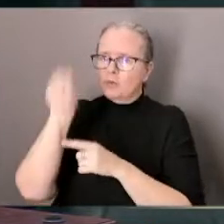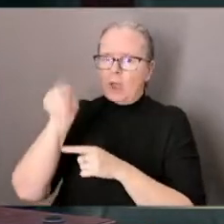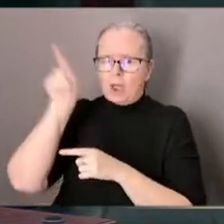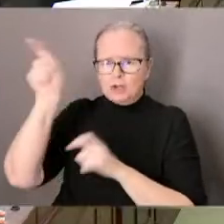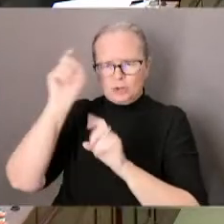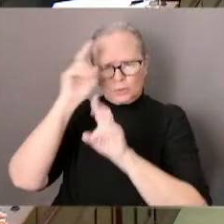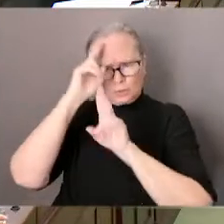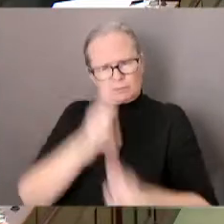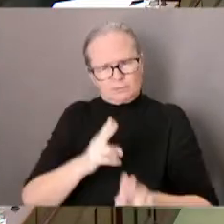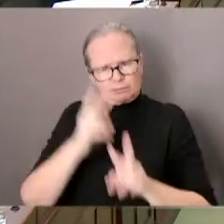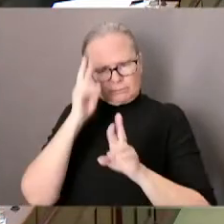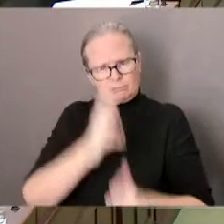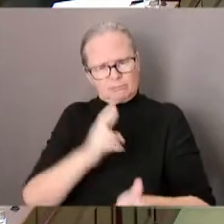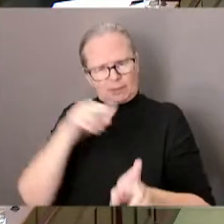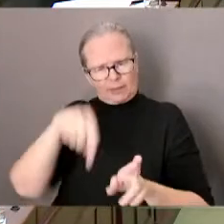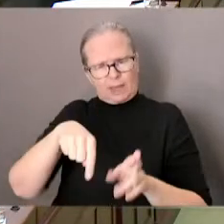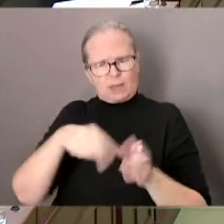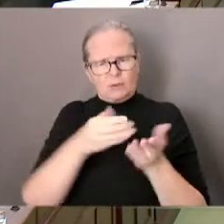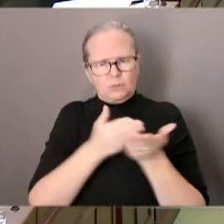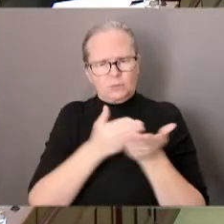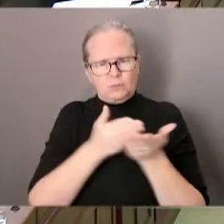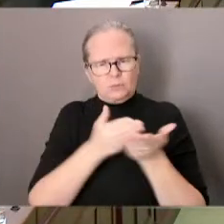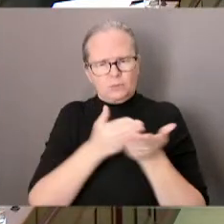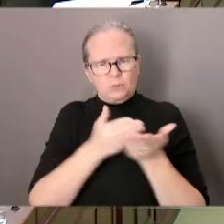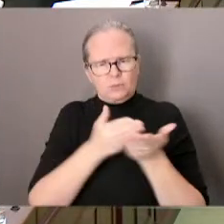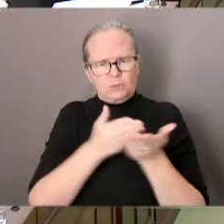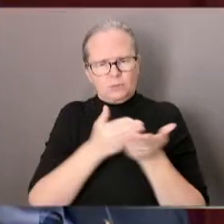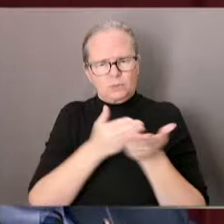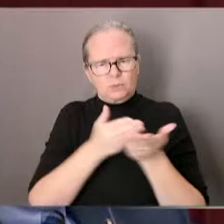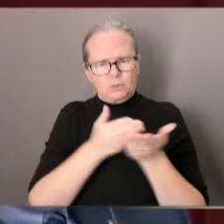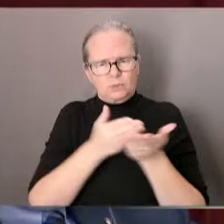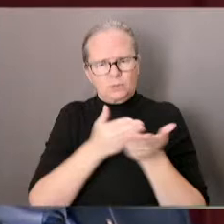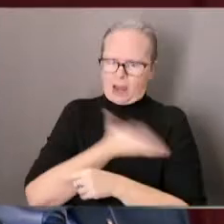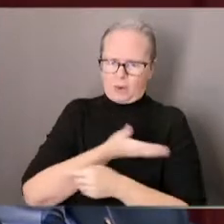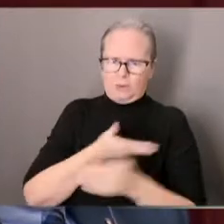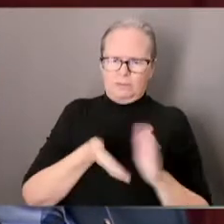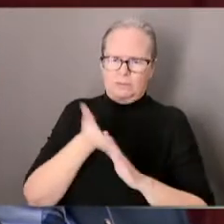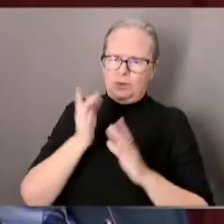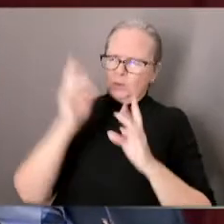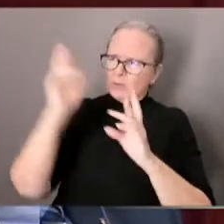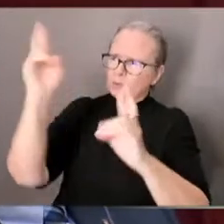Constitution The Honorable of the member for Edmonton Rutherford